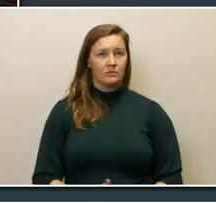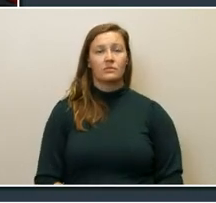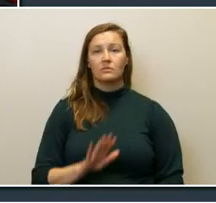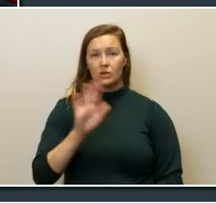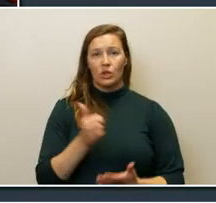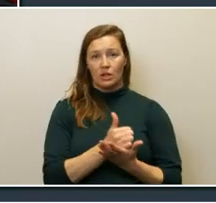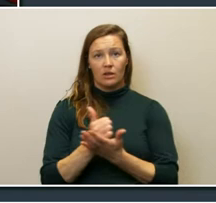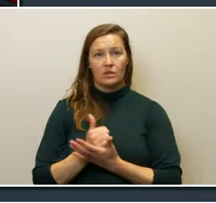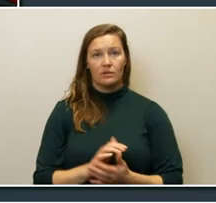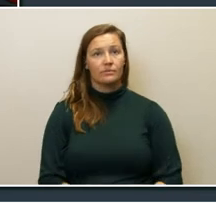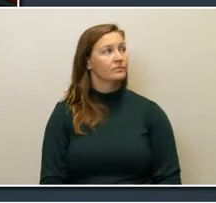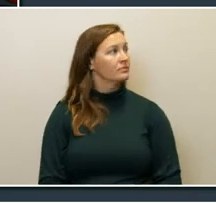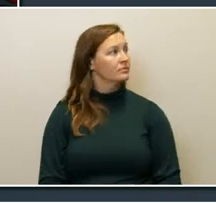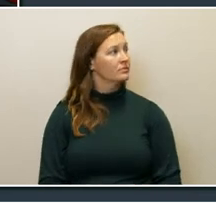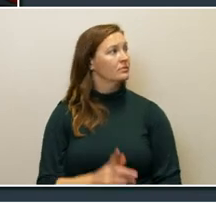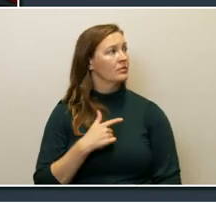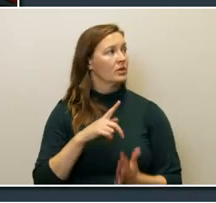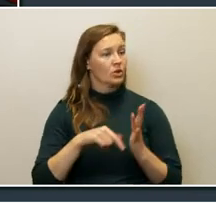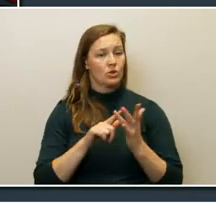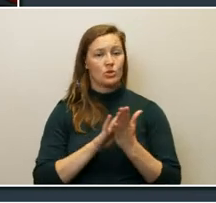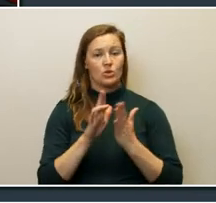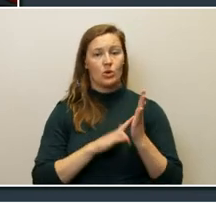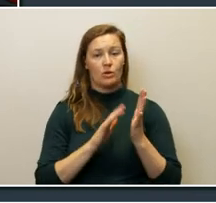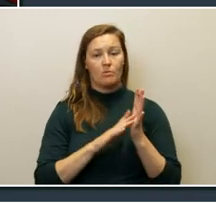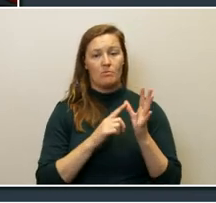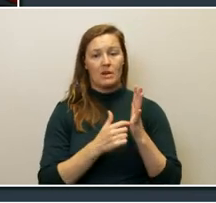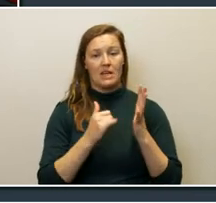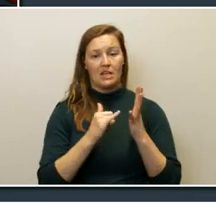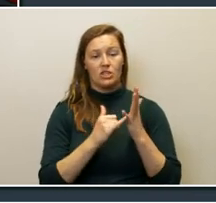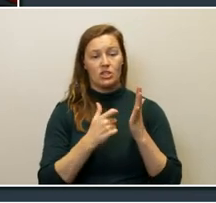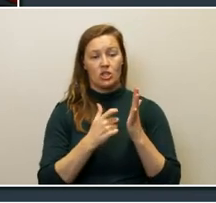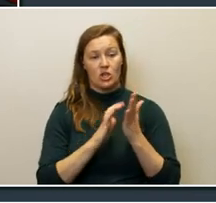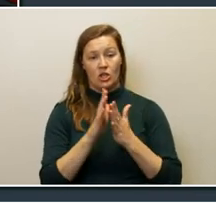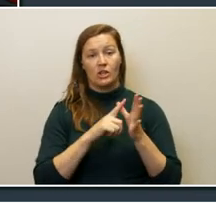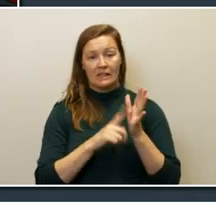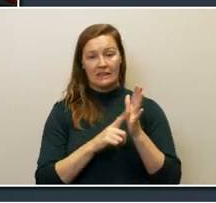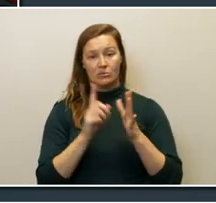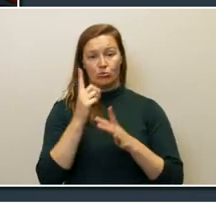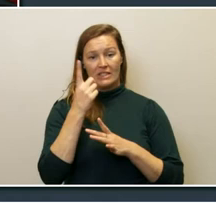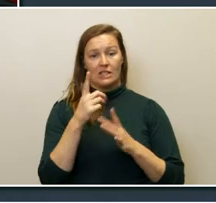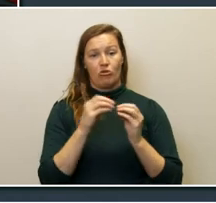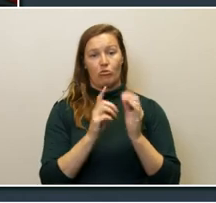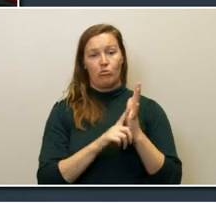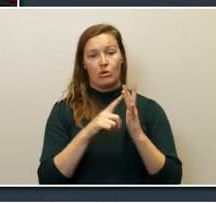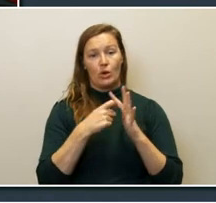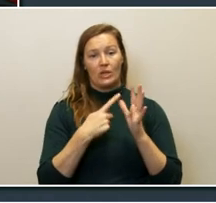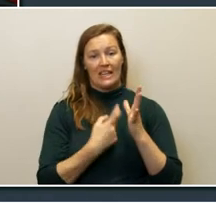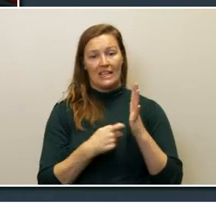Kia ora koutou. I'm John Marshall, President of Blokart Hawke's Bay. Welcome, John. Thank you.